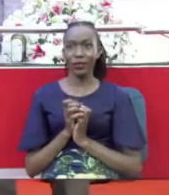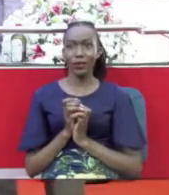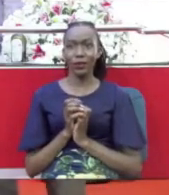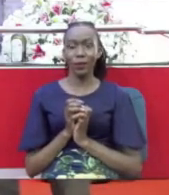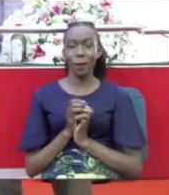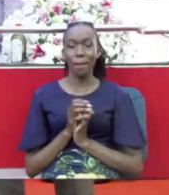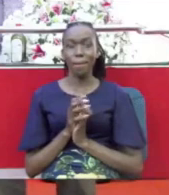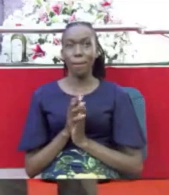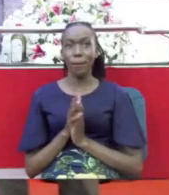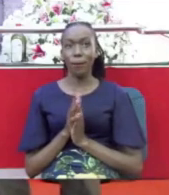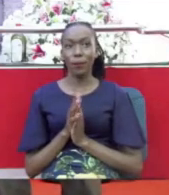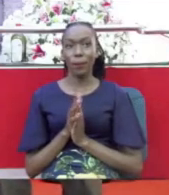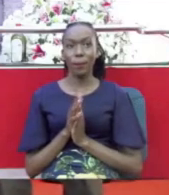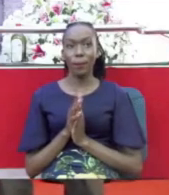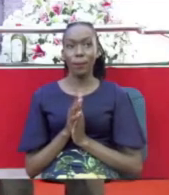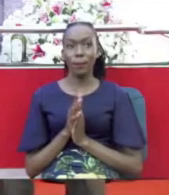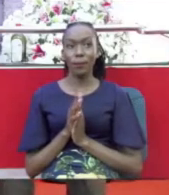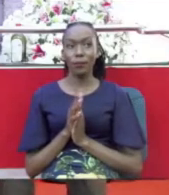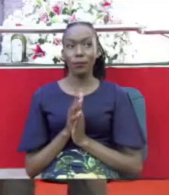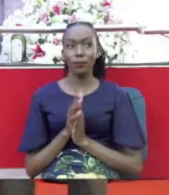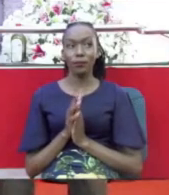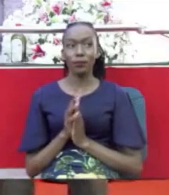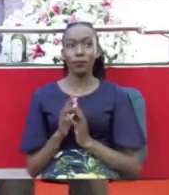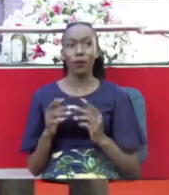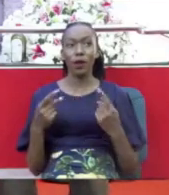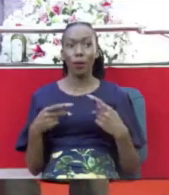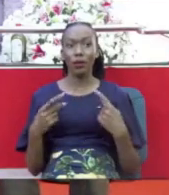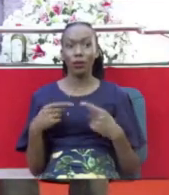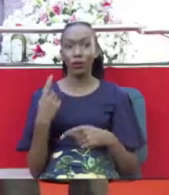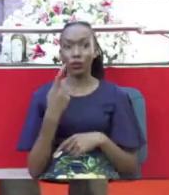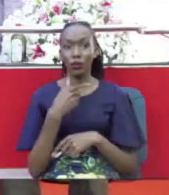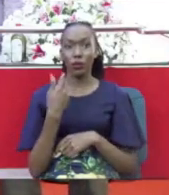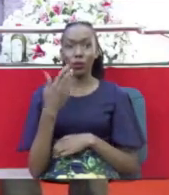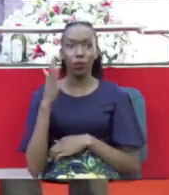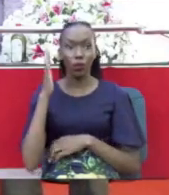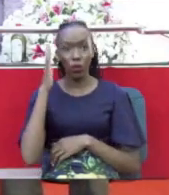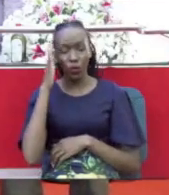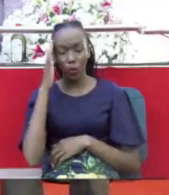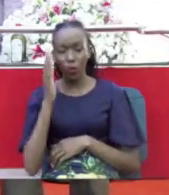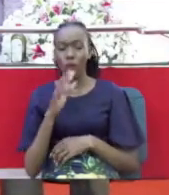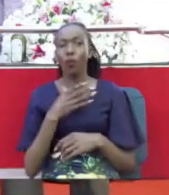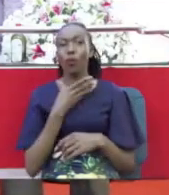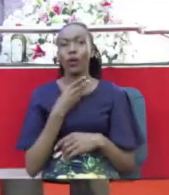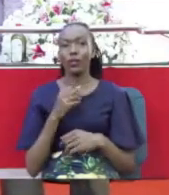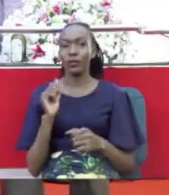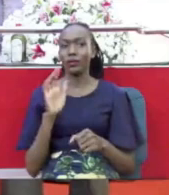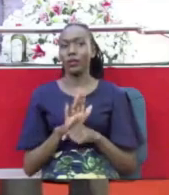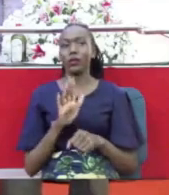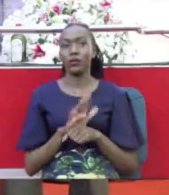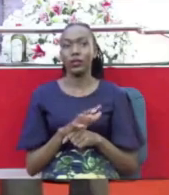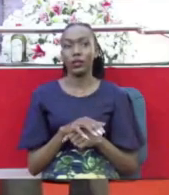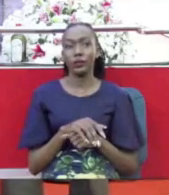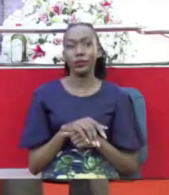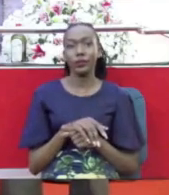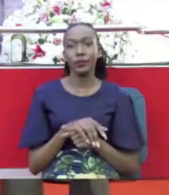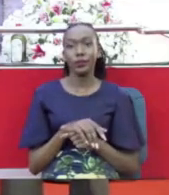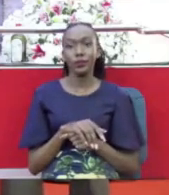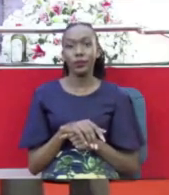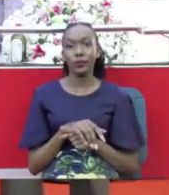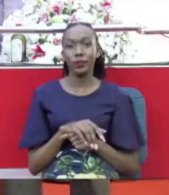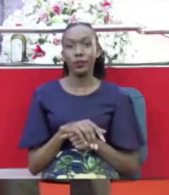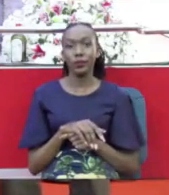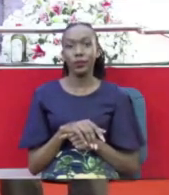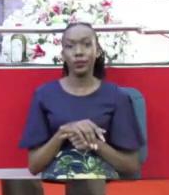na uelewaji fulani katika huo mchezo. Actually, having your skin in the game, that's a